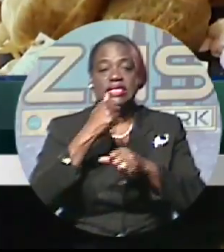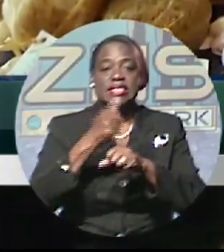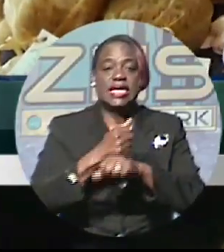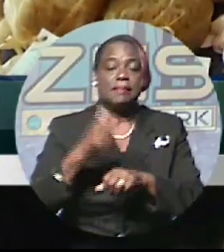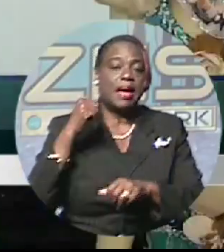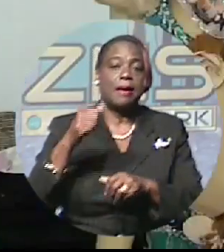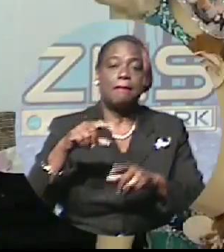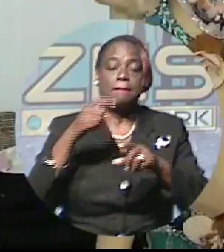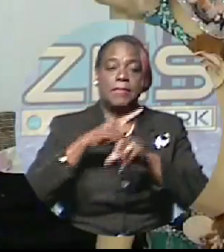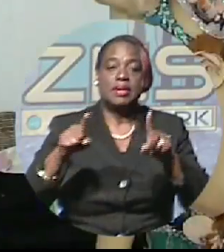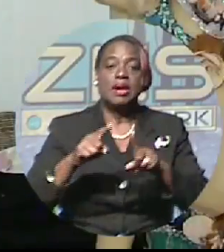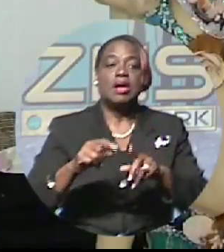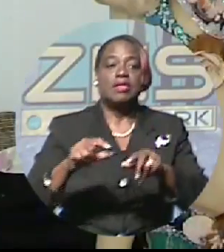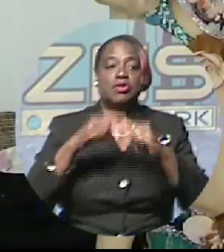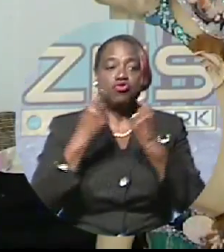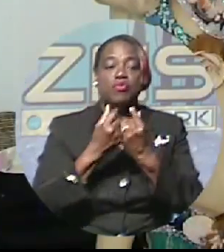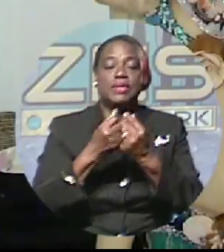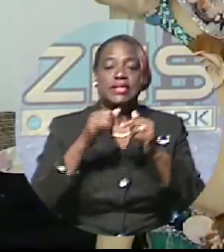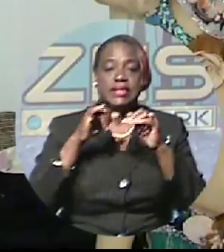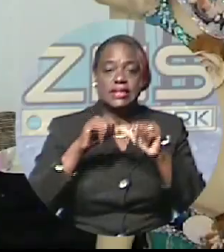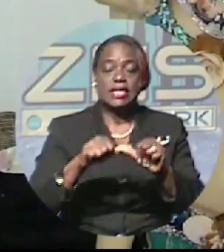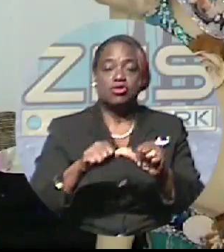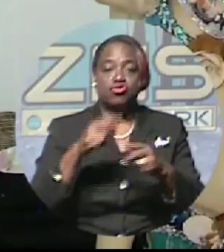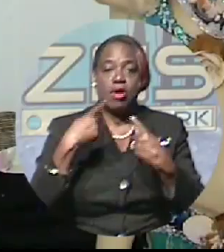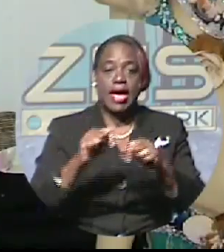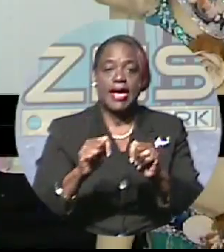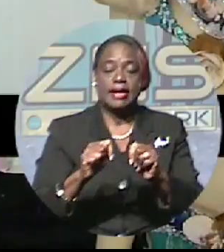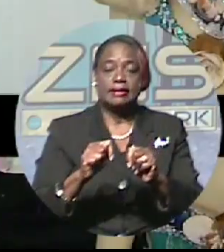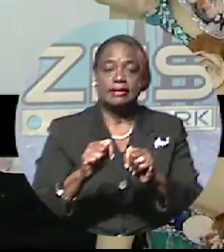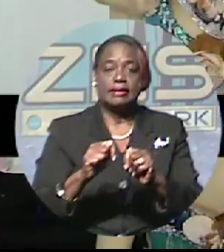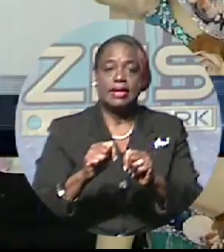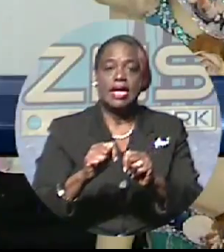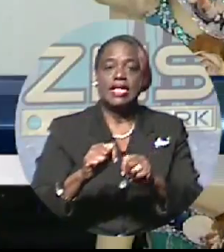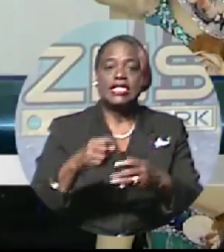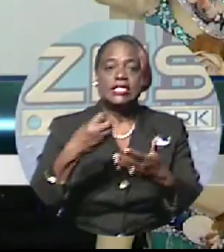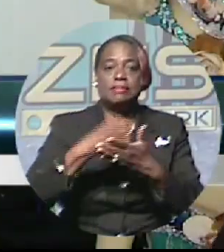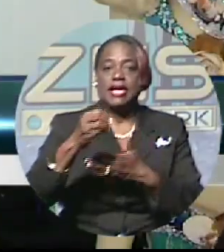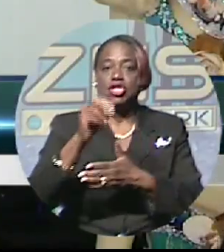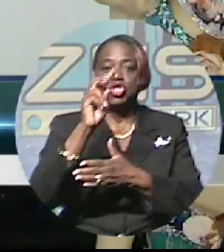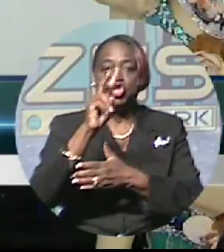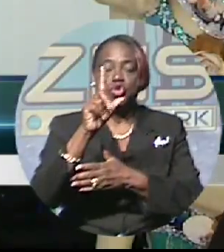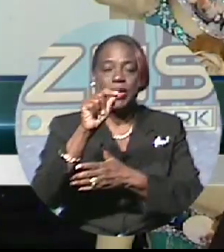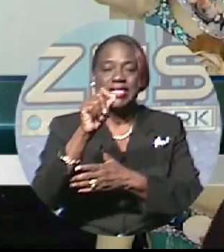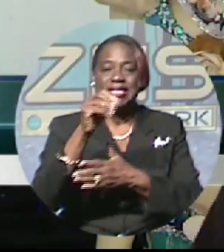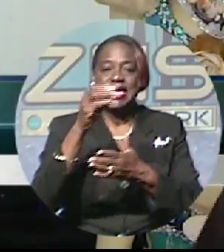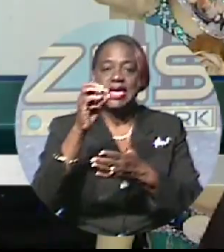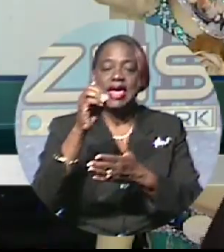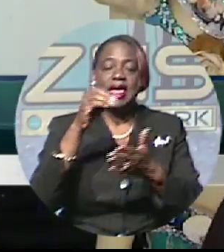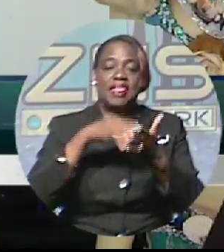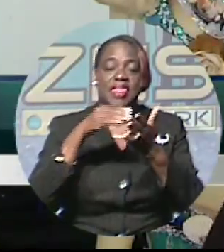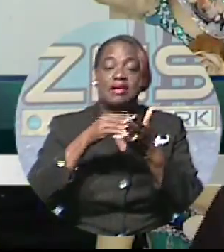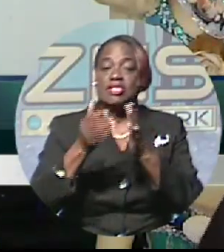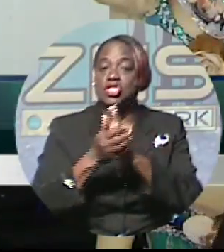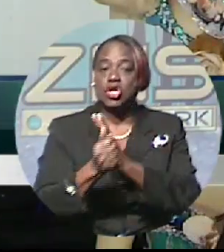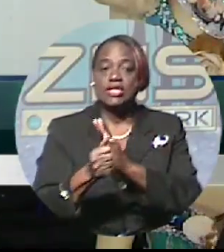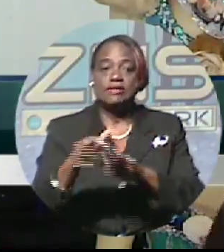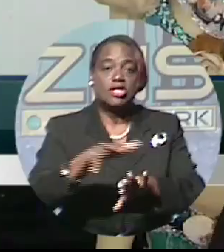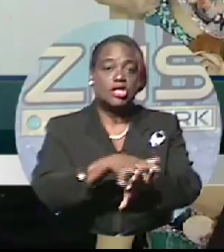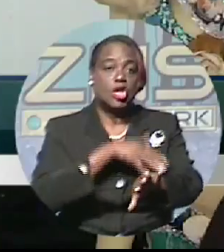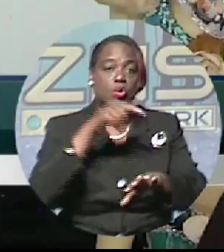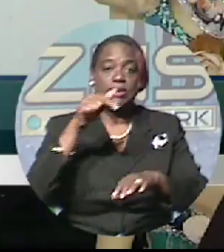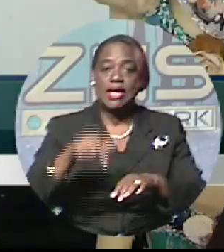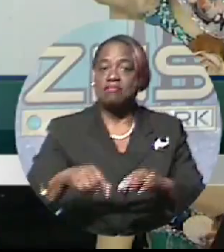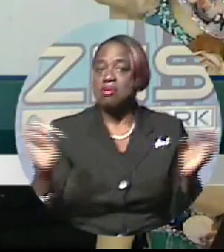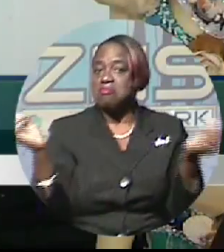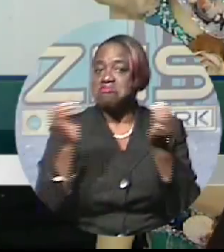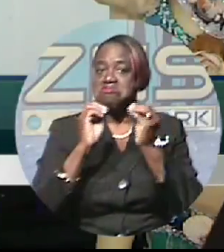meet their deadline. I say we already spent over $20,000, and we had to slow down because we don't have funds and we don't have sponsor.